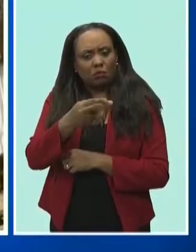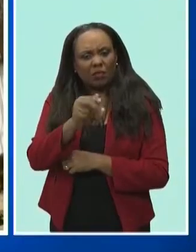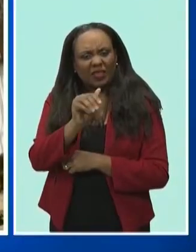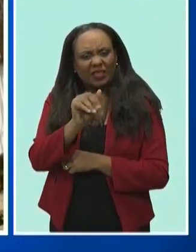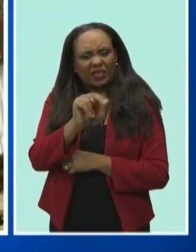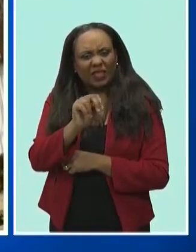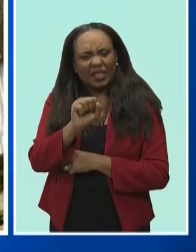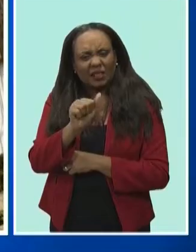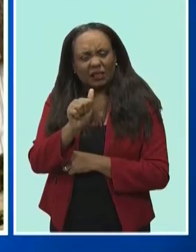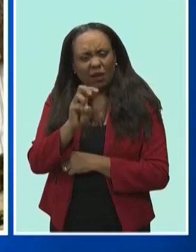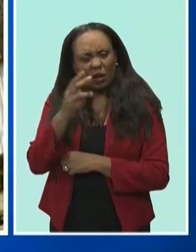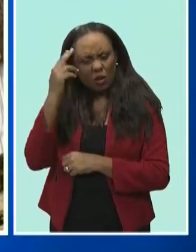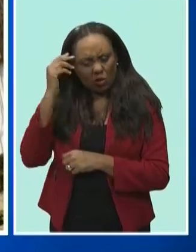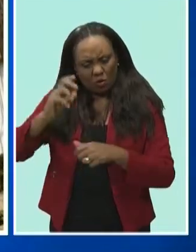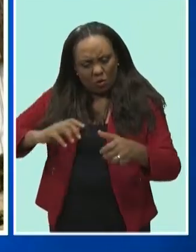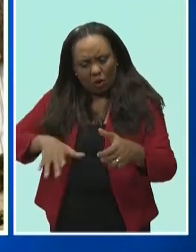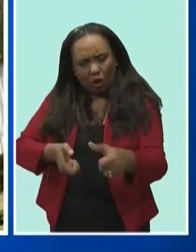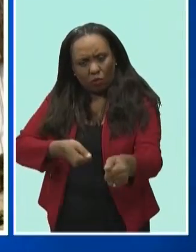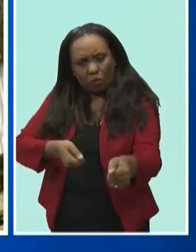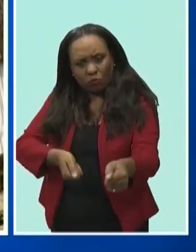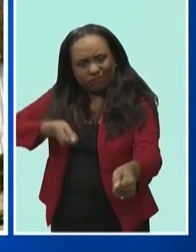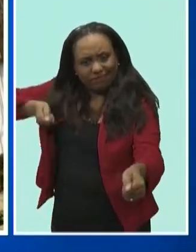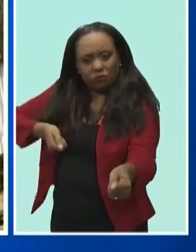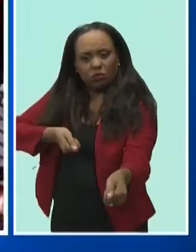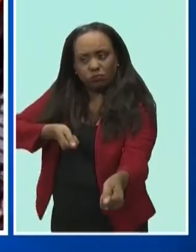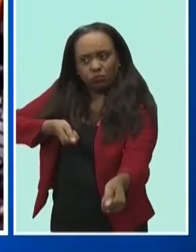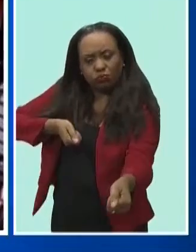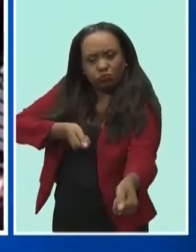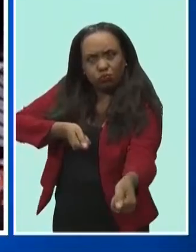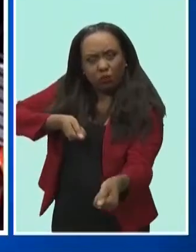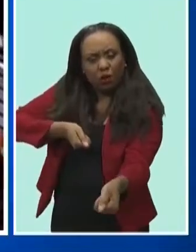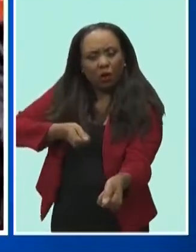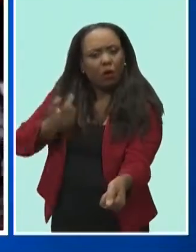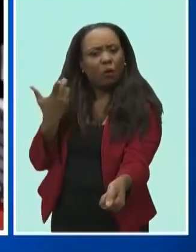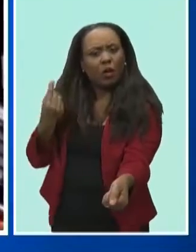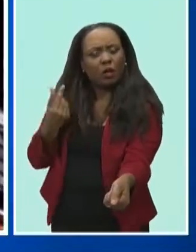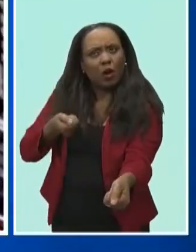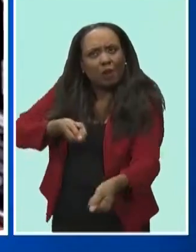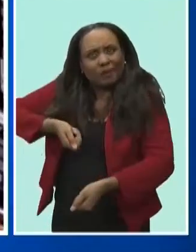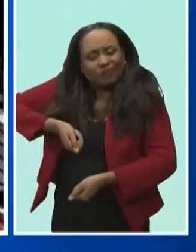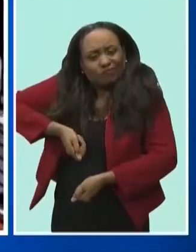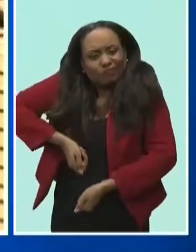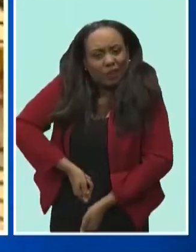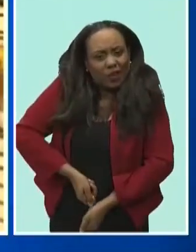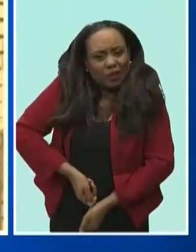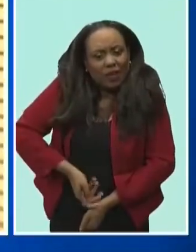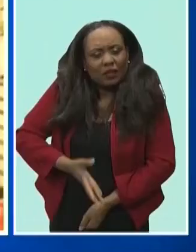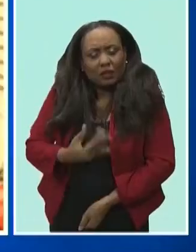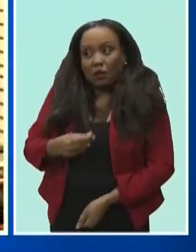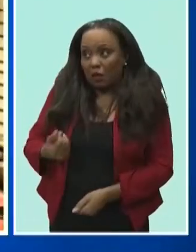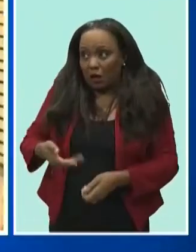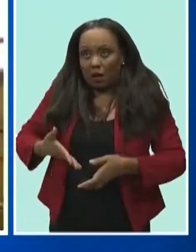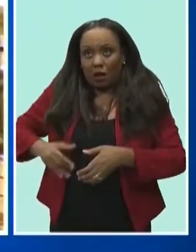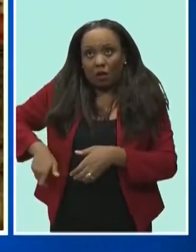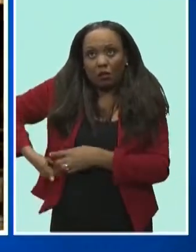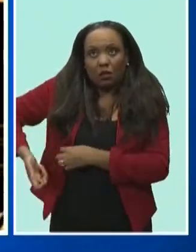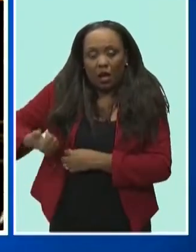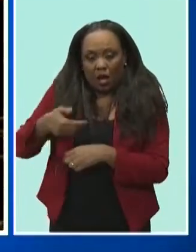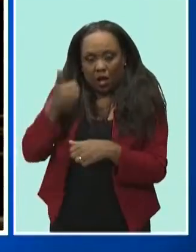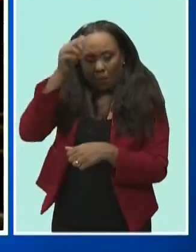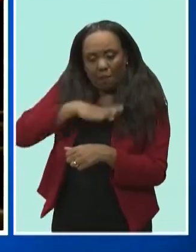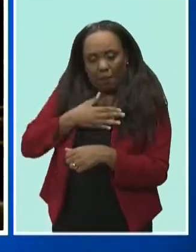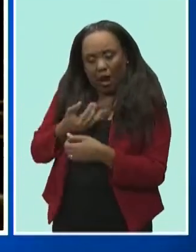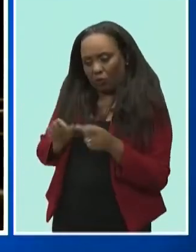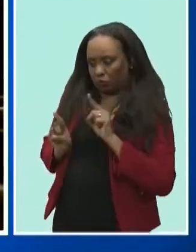Fresno, near the corner of Clinton and Fowler Avenues, by putting it in his pants. He then walked out the front door with his